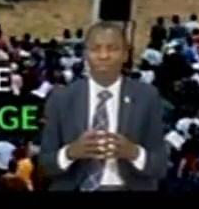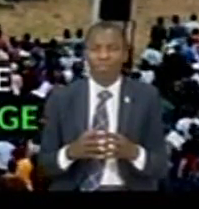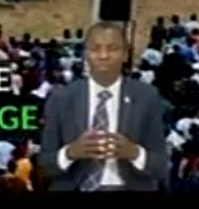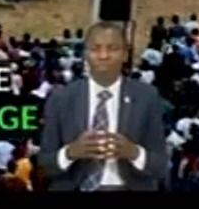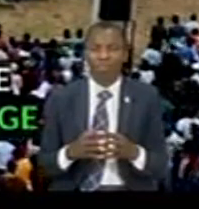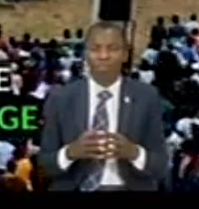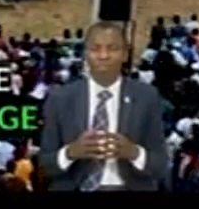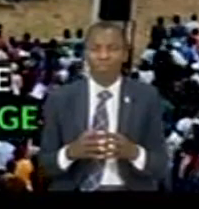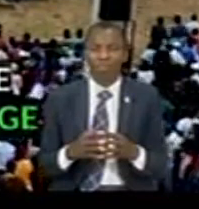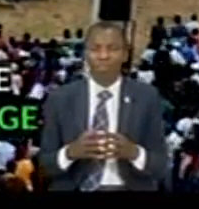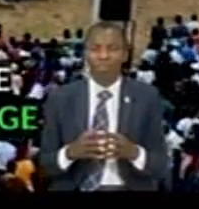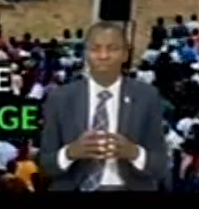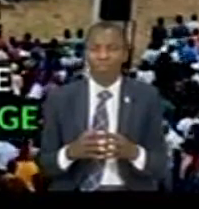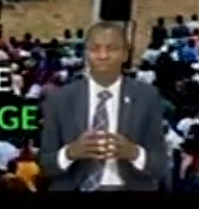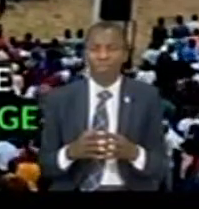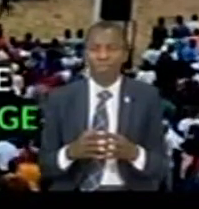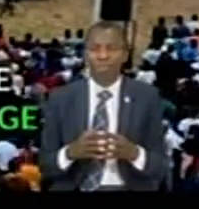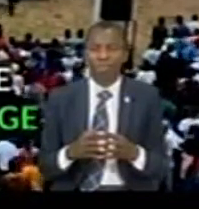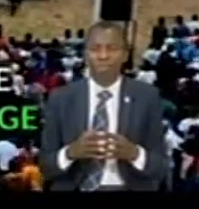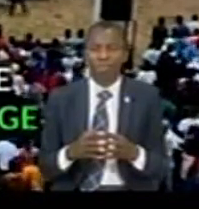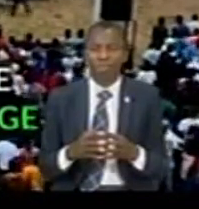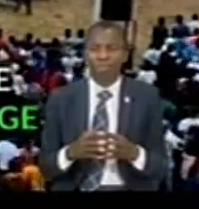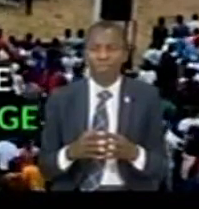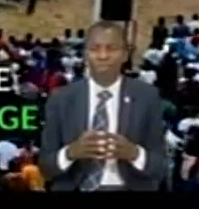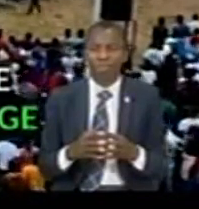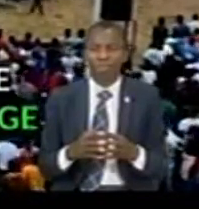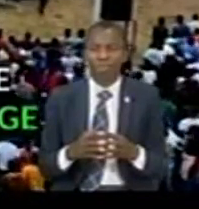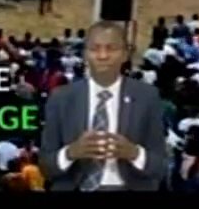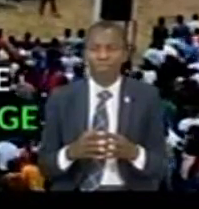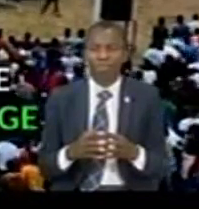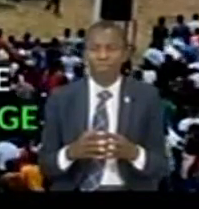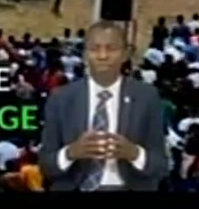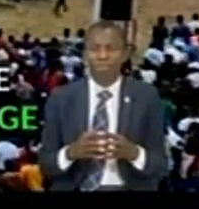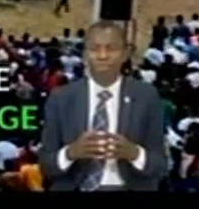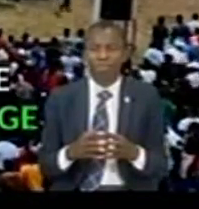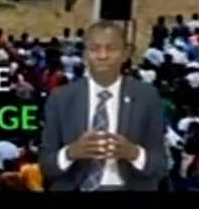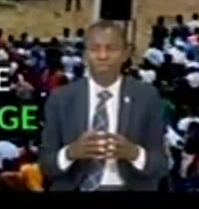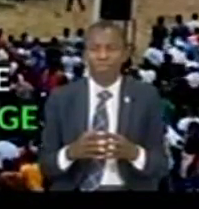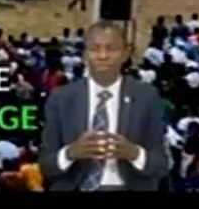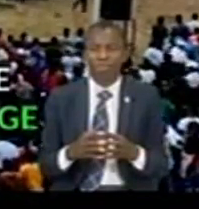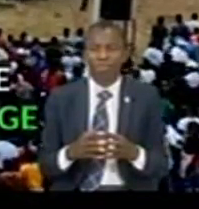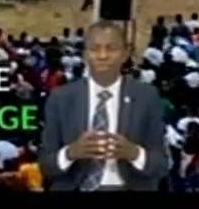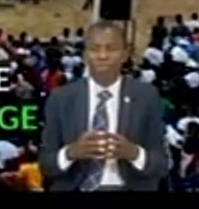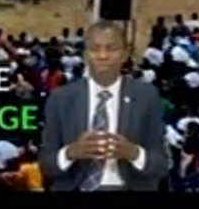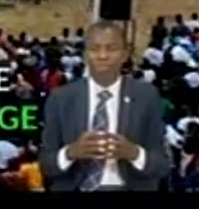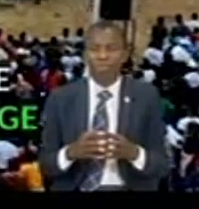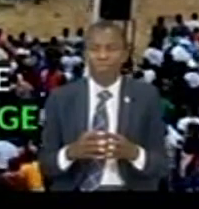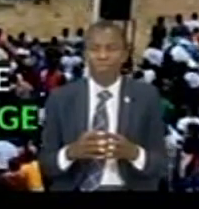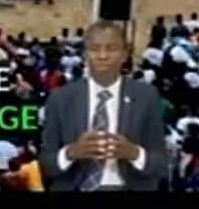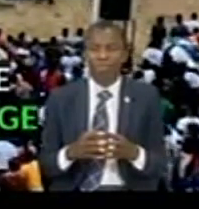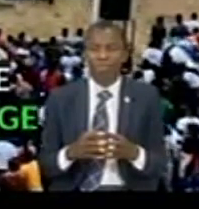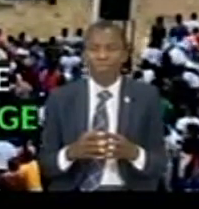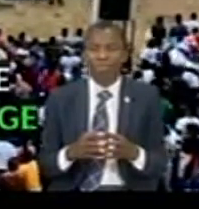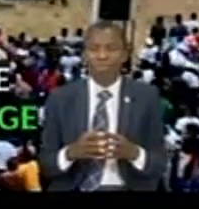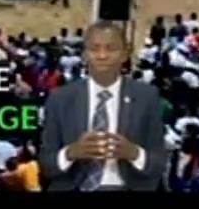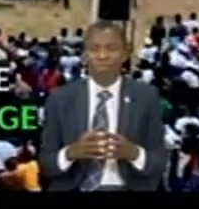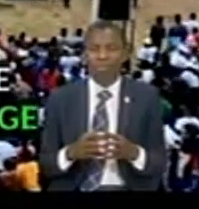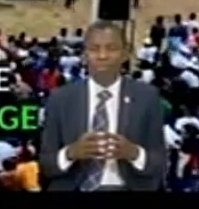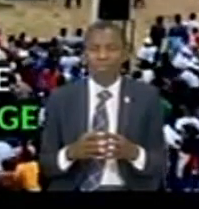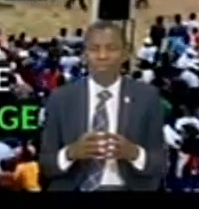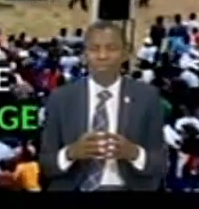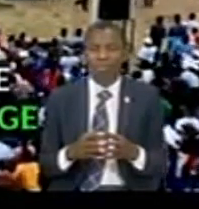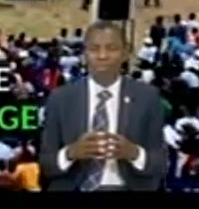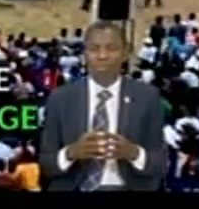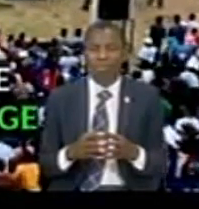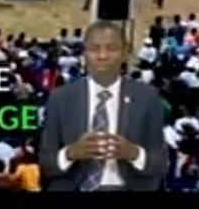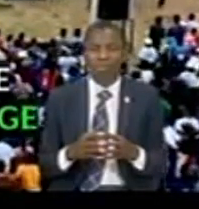members still may share. Jesus only is our power, his, the gift of Pentecost. Jesus, breathe